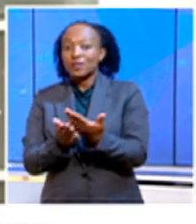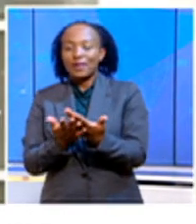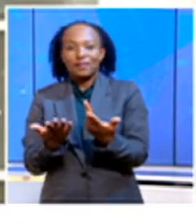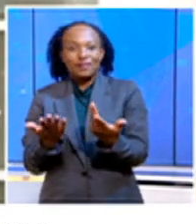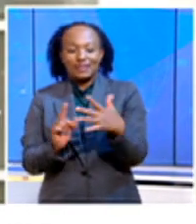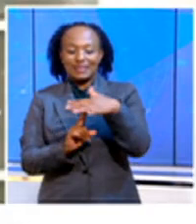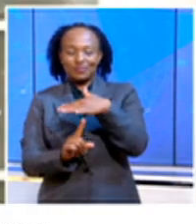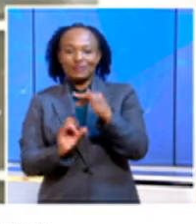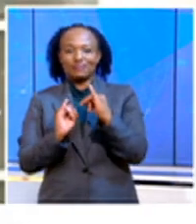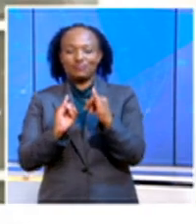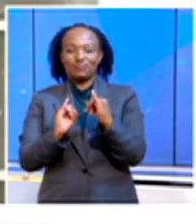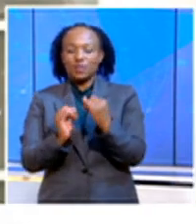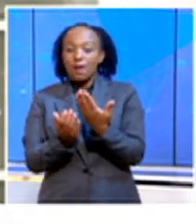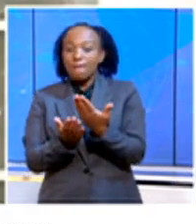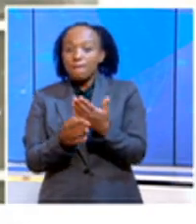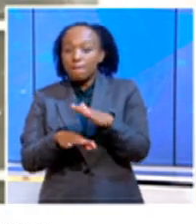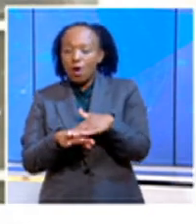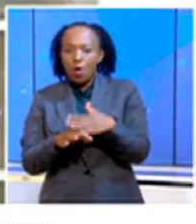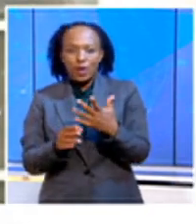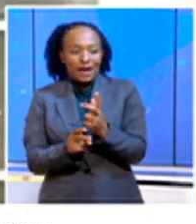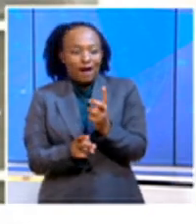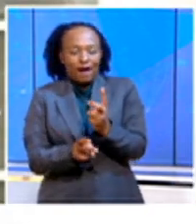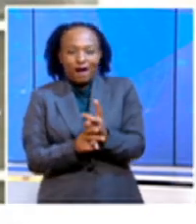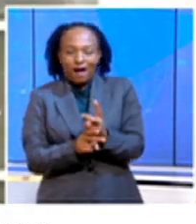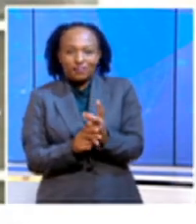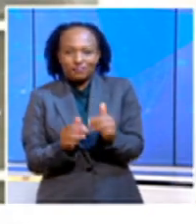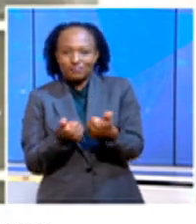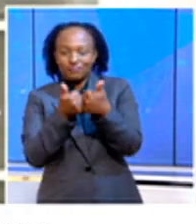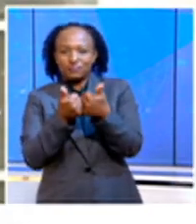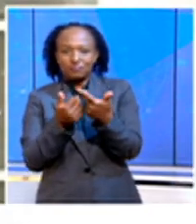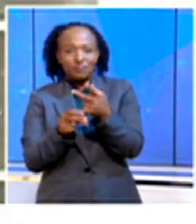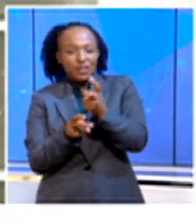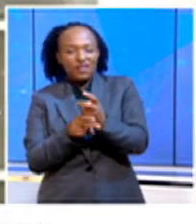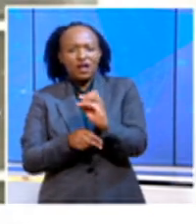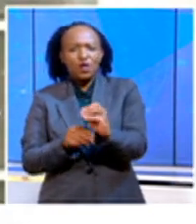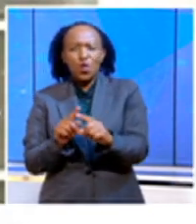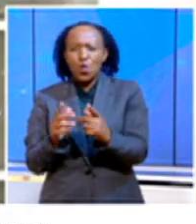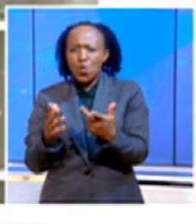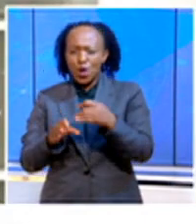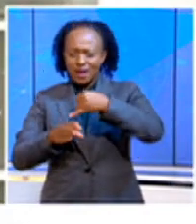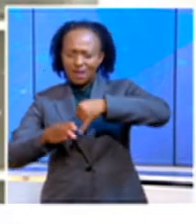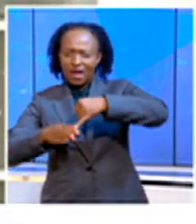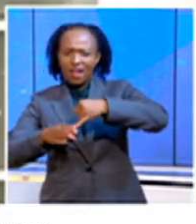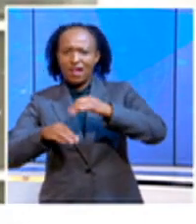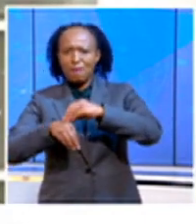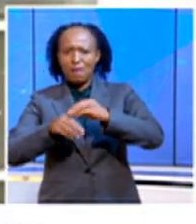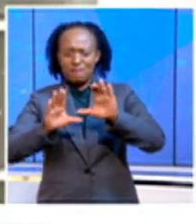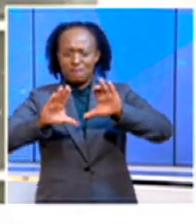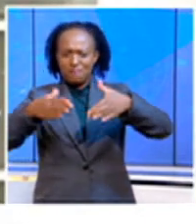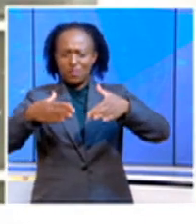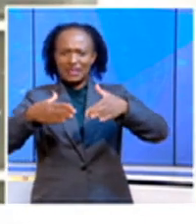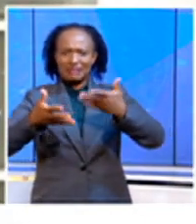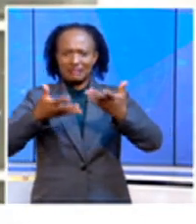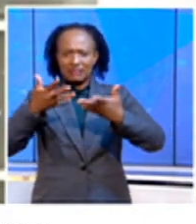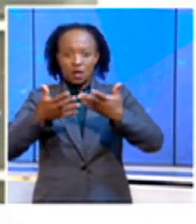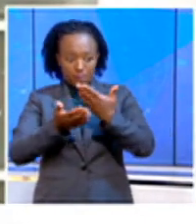situation where there'll be harder challenges and more difficulties, where there'll be internal dynamics where it's possibly,